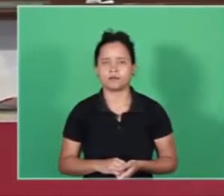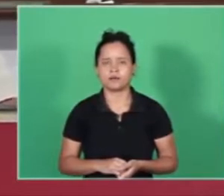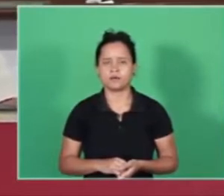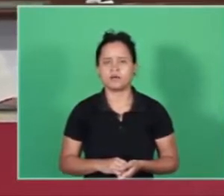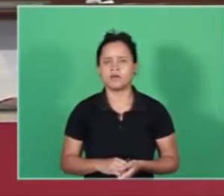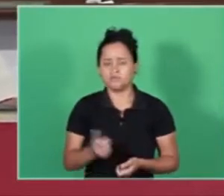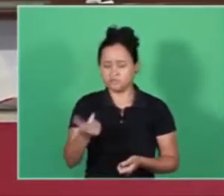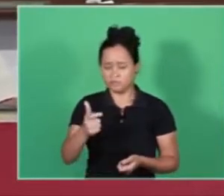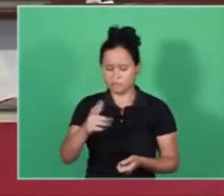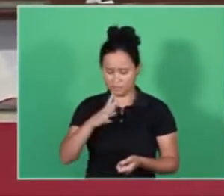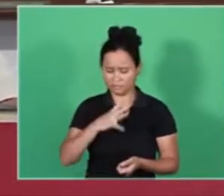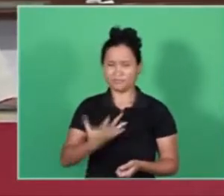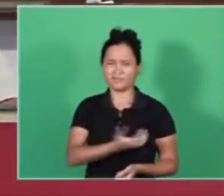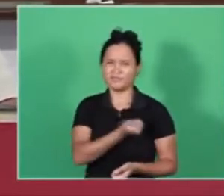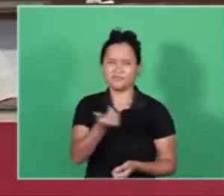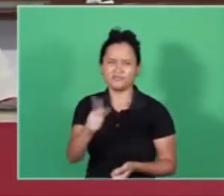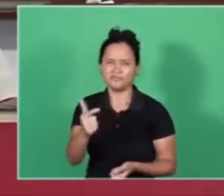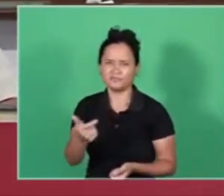They were liberalism.